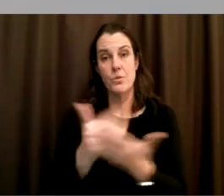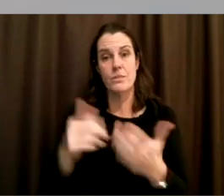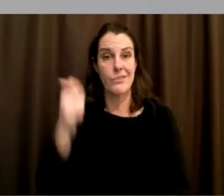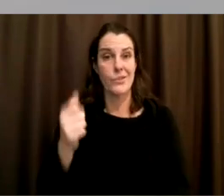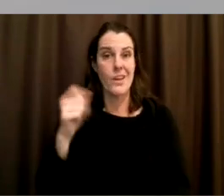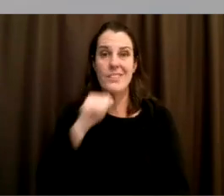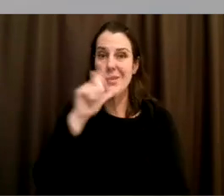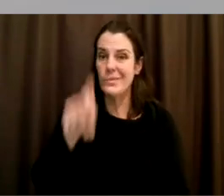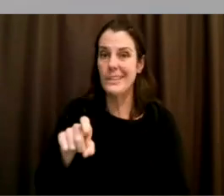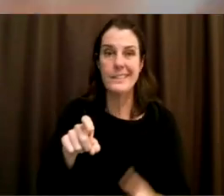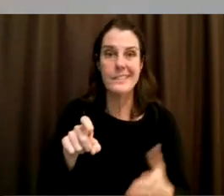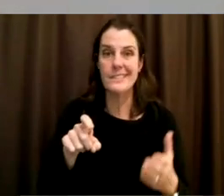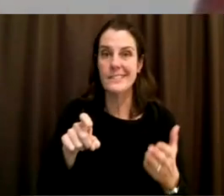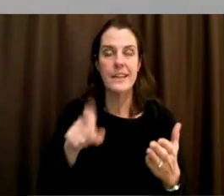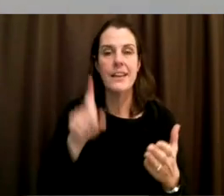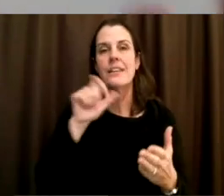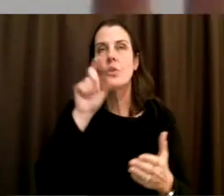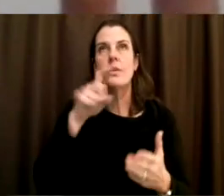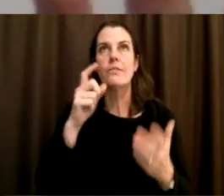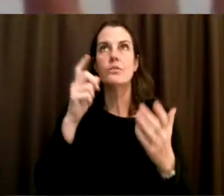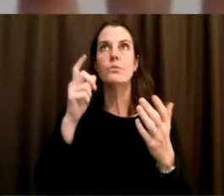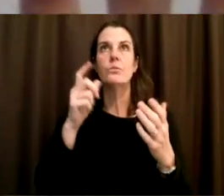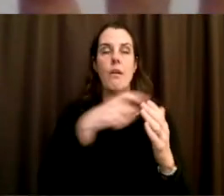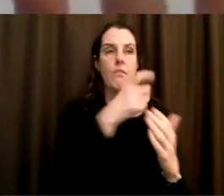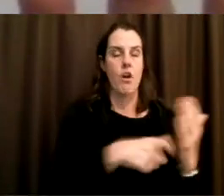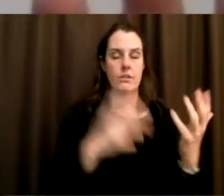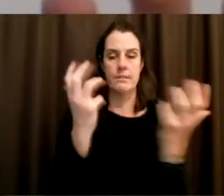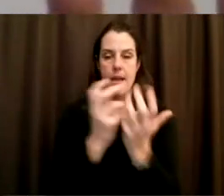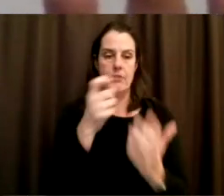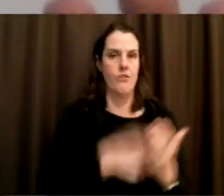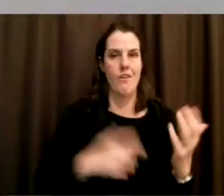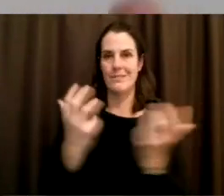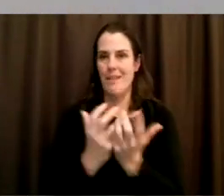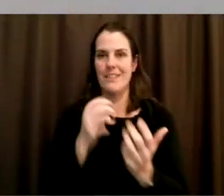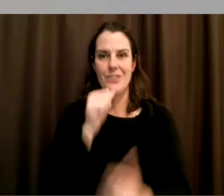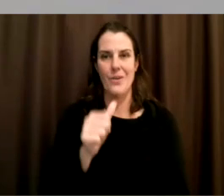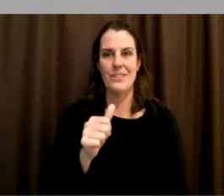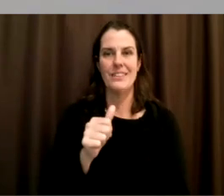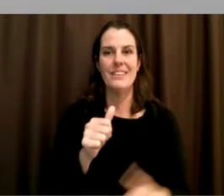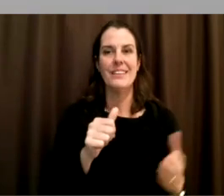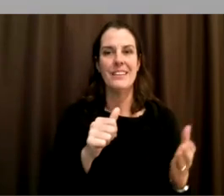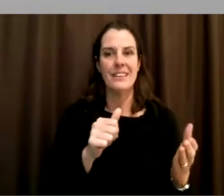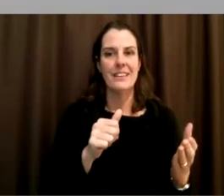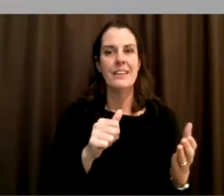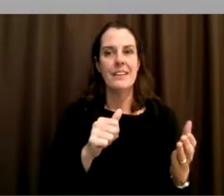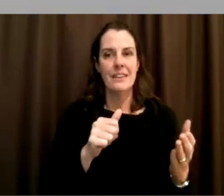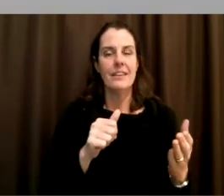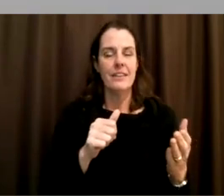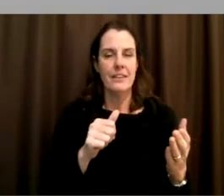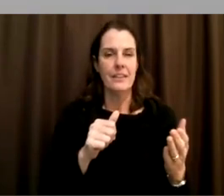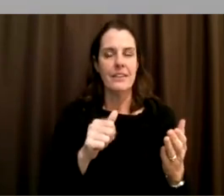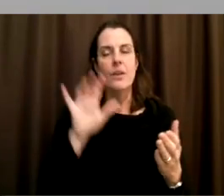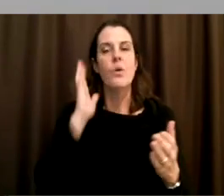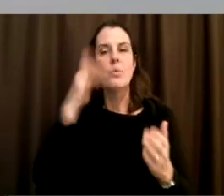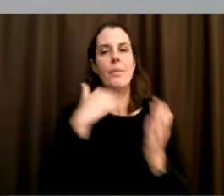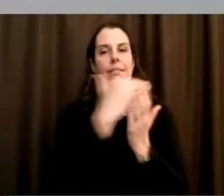be, you don't have to match those costs directly in your report to the funder, right? You're going to list all